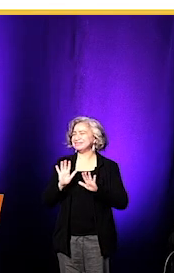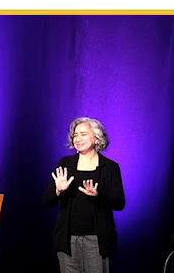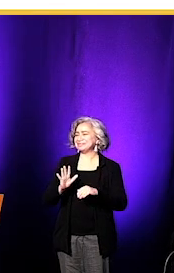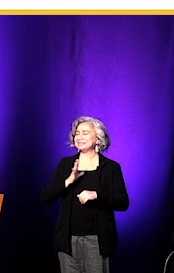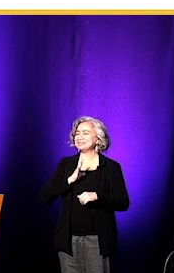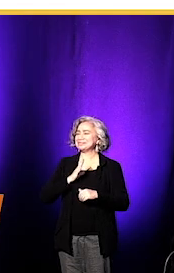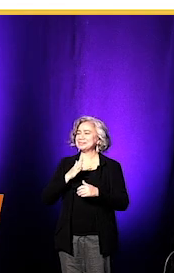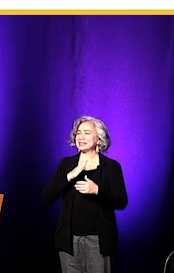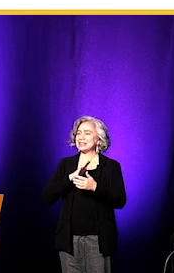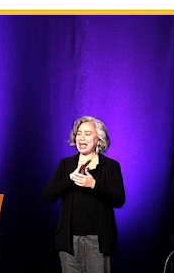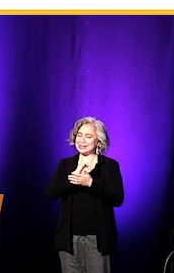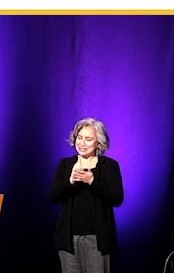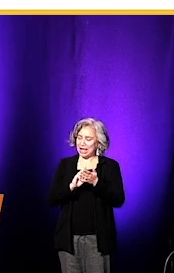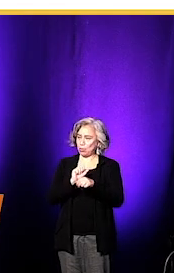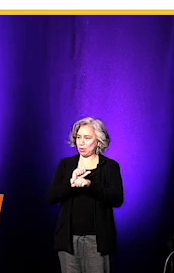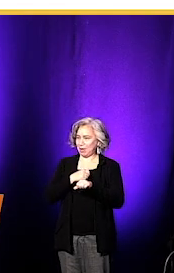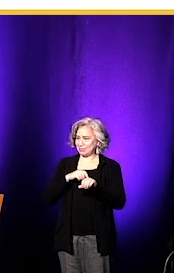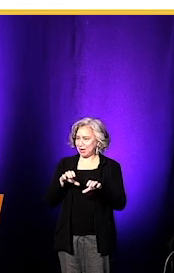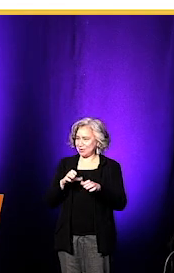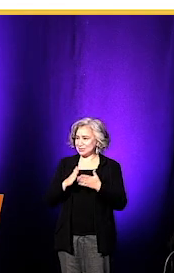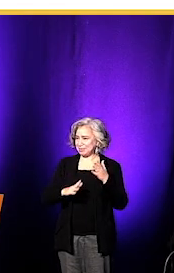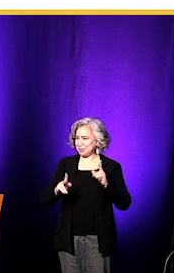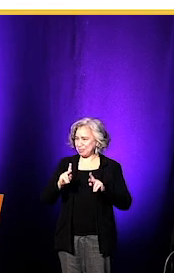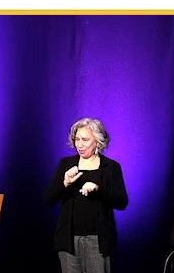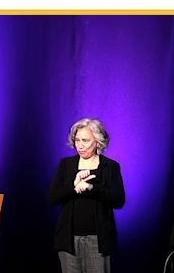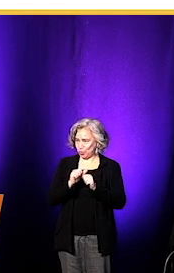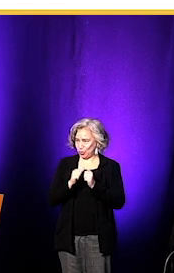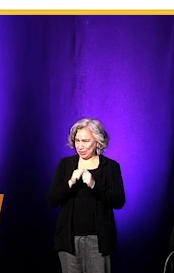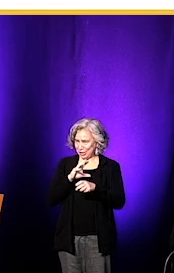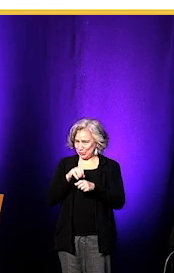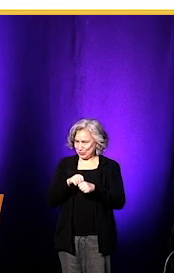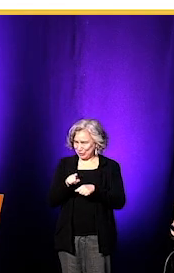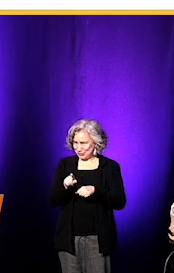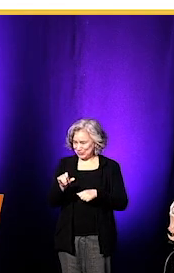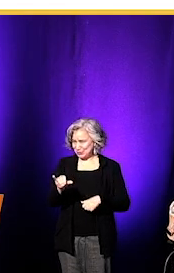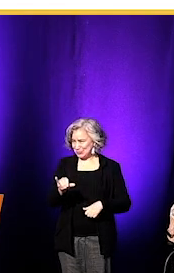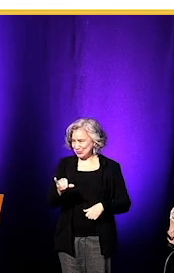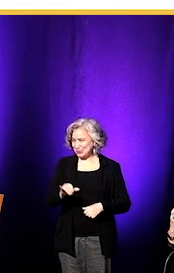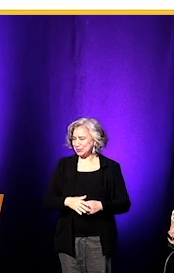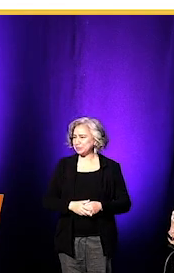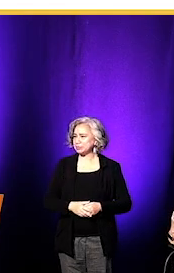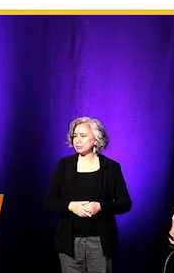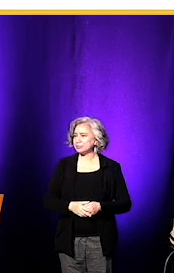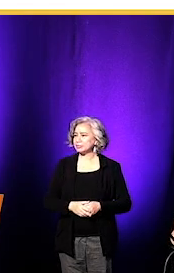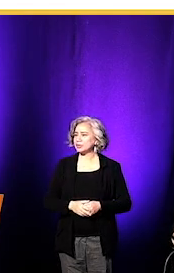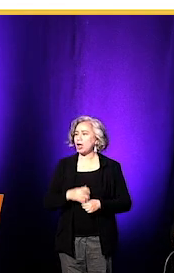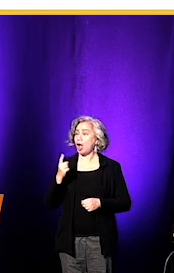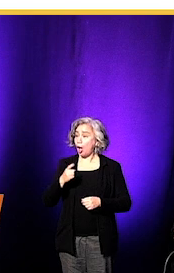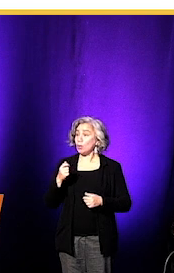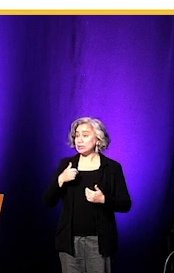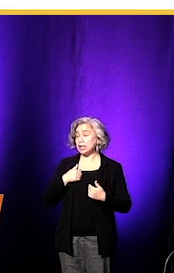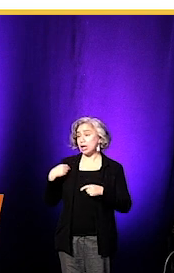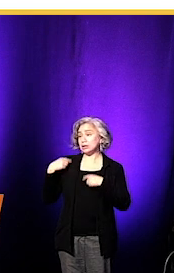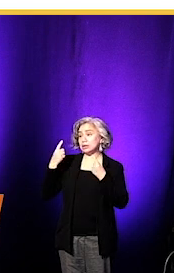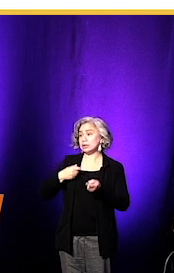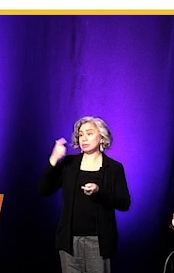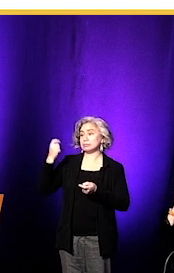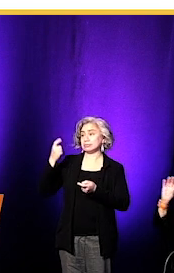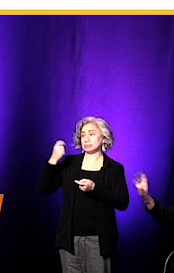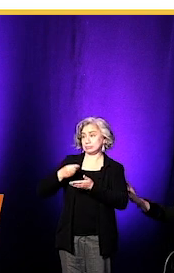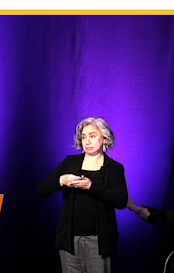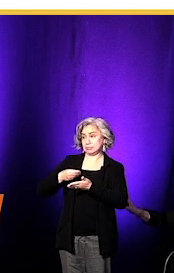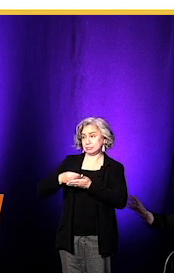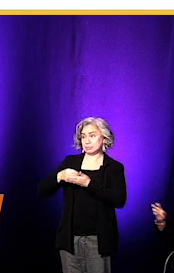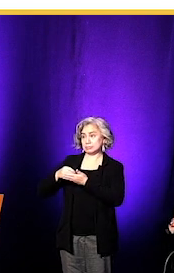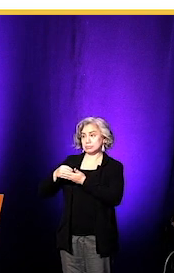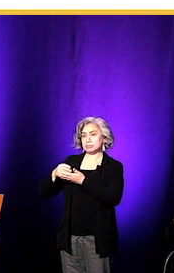and some of the people with whom I've worked, including you, I always got grants that had money, but I didn't get